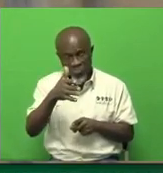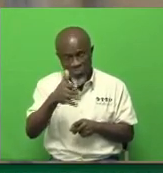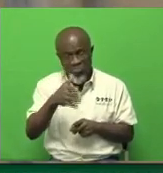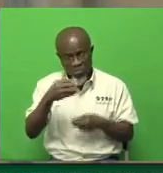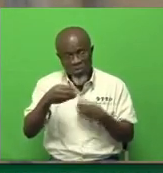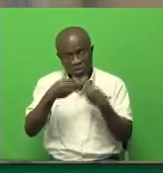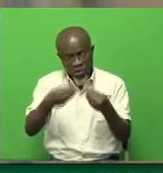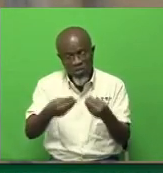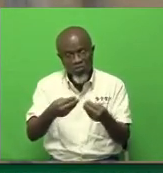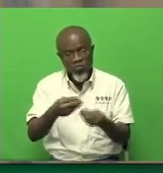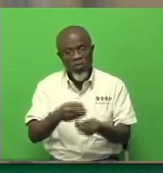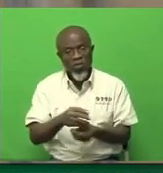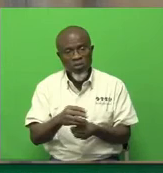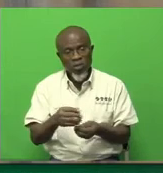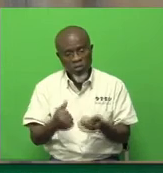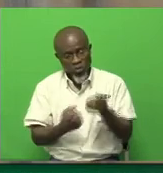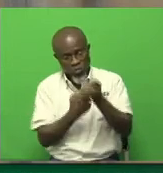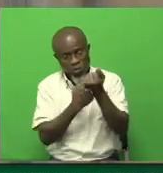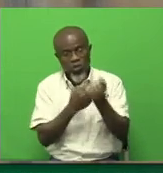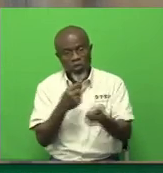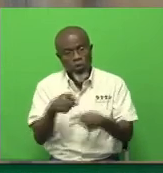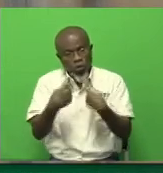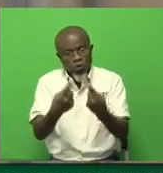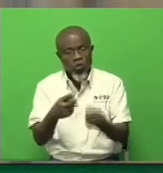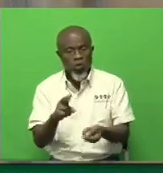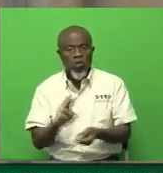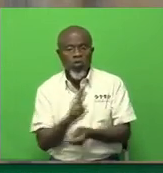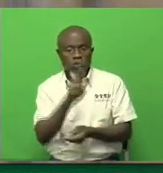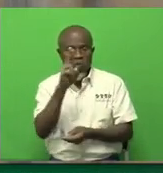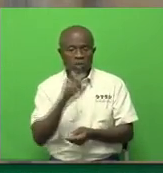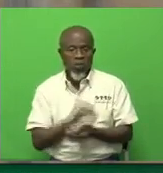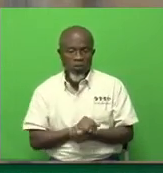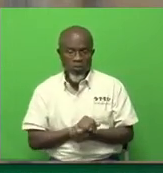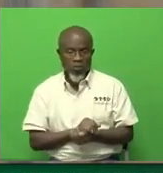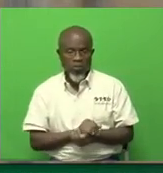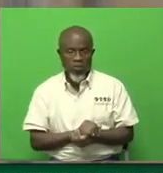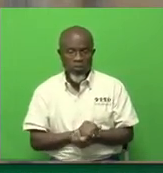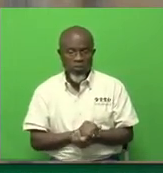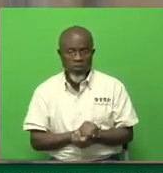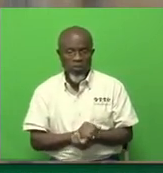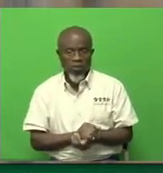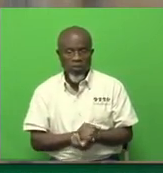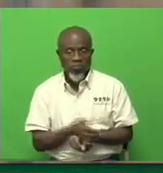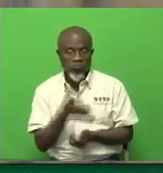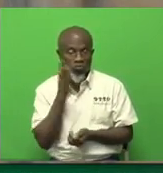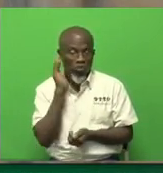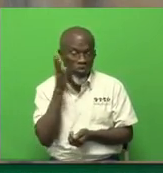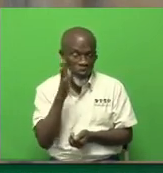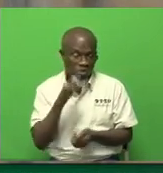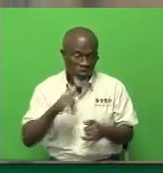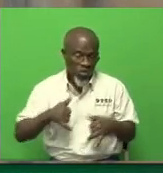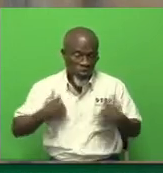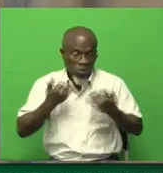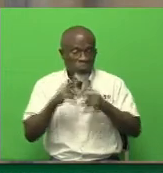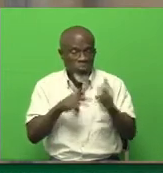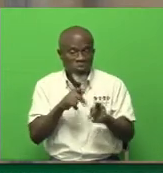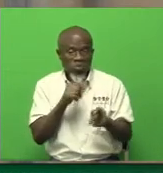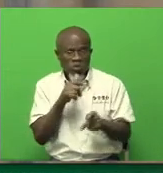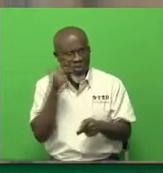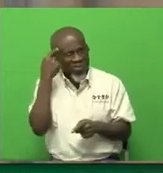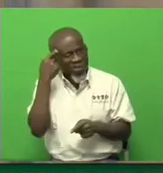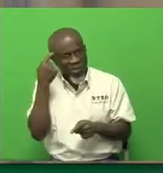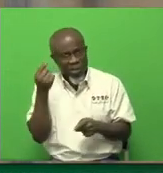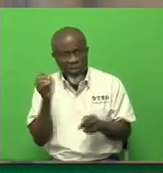I got to you I'm speaking about educational opportunity I'm speaking to the young people who feel that there is no hope